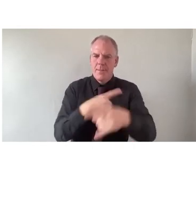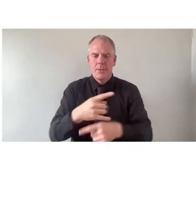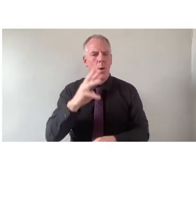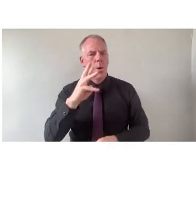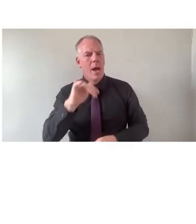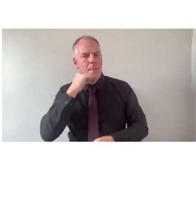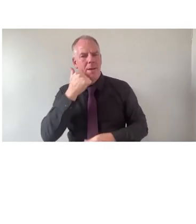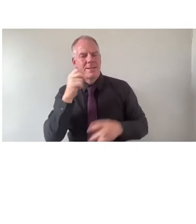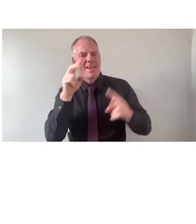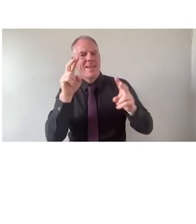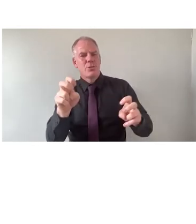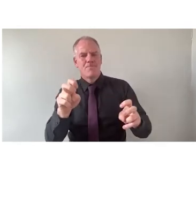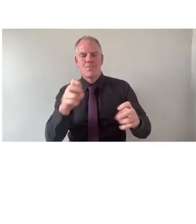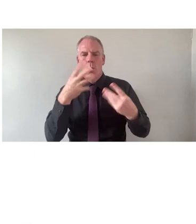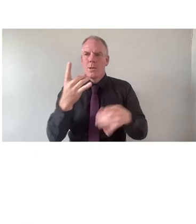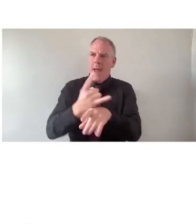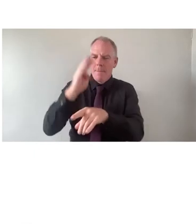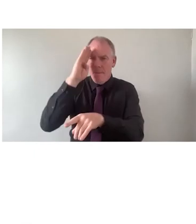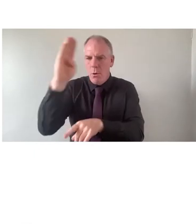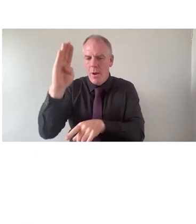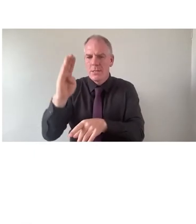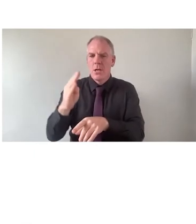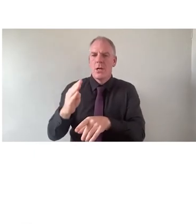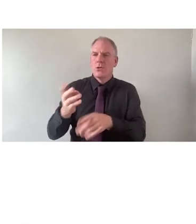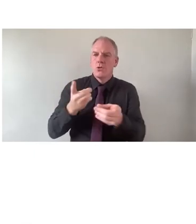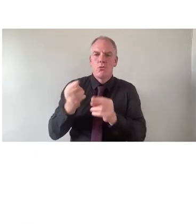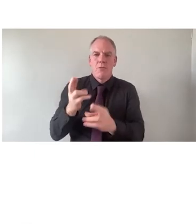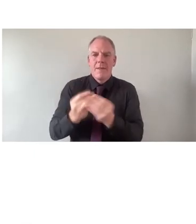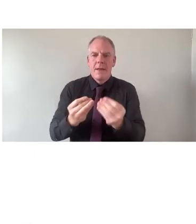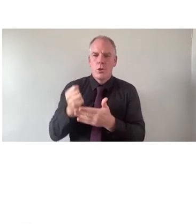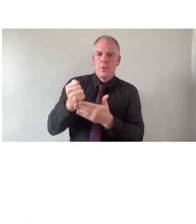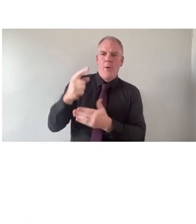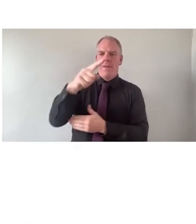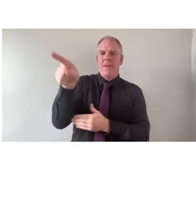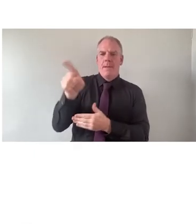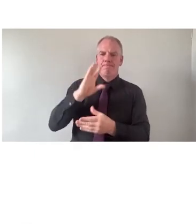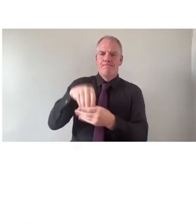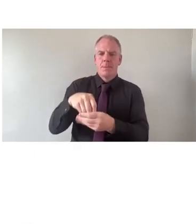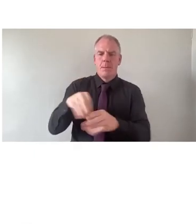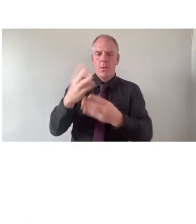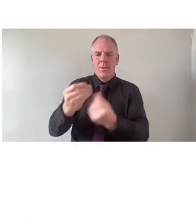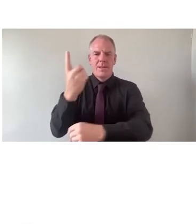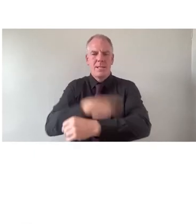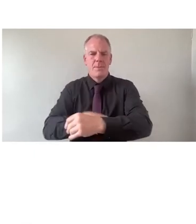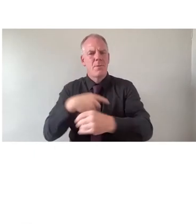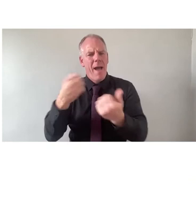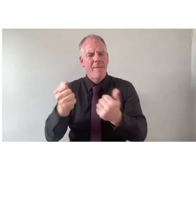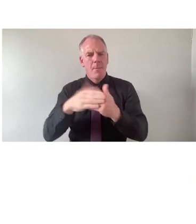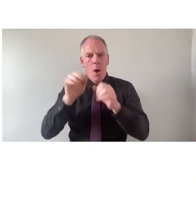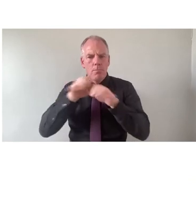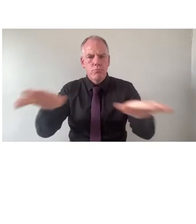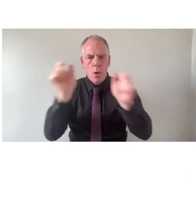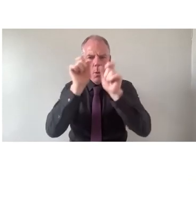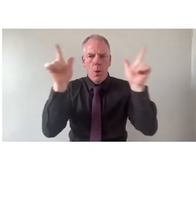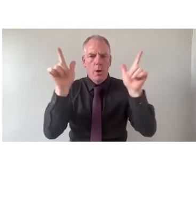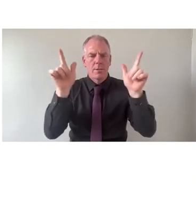is to help employers to do the right thing, to support them, but also to increase awareness and knowledge and understanding of that